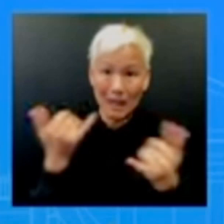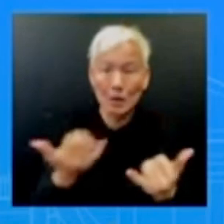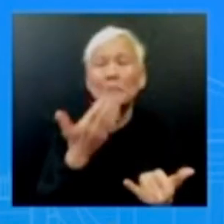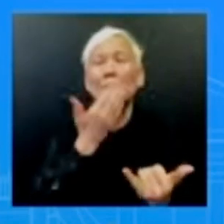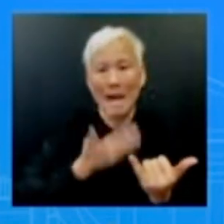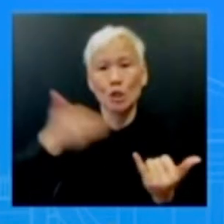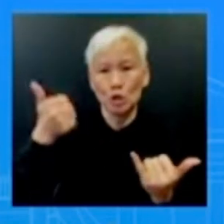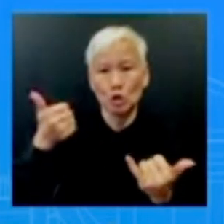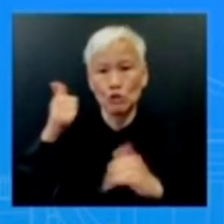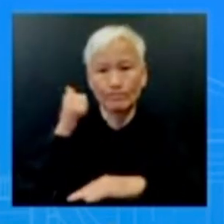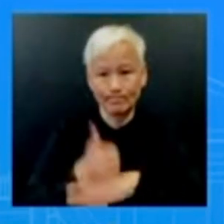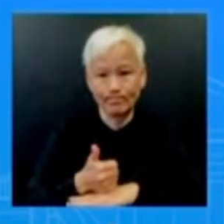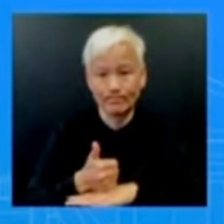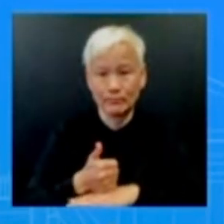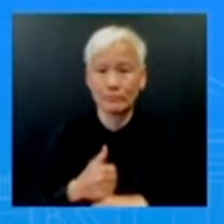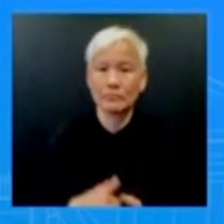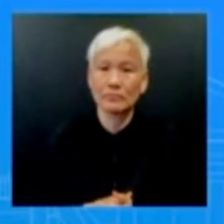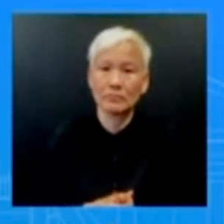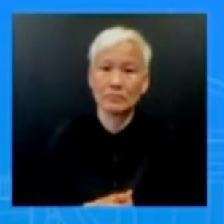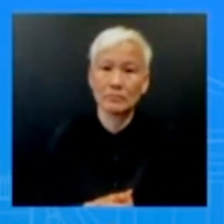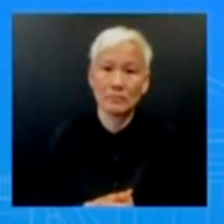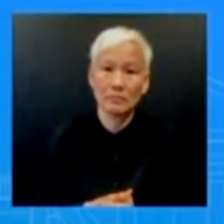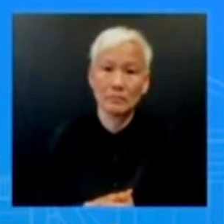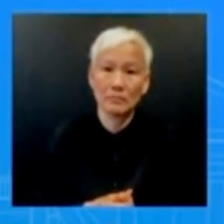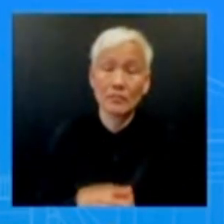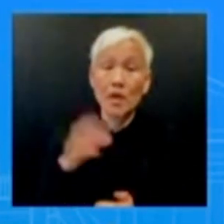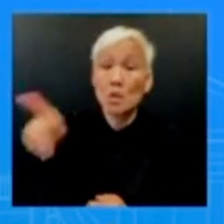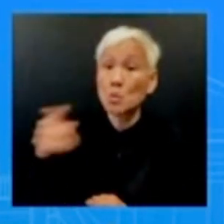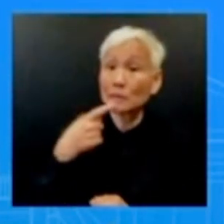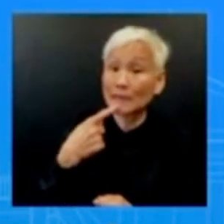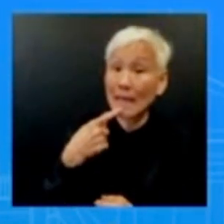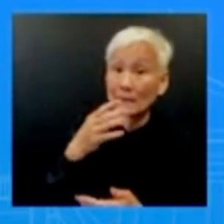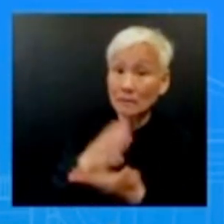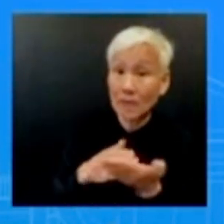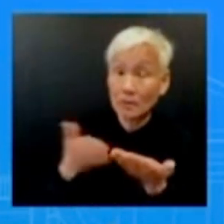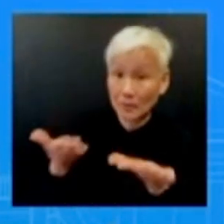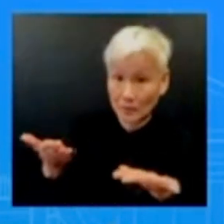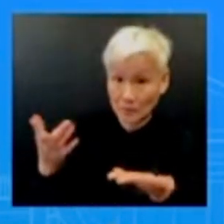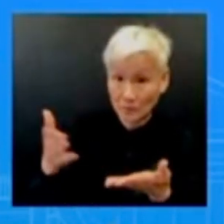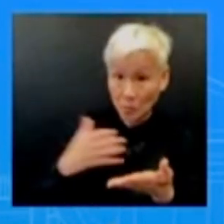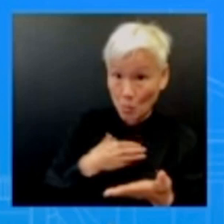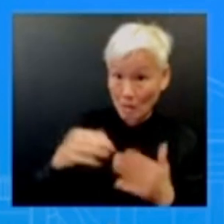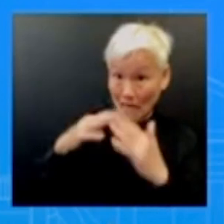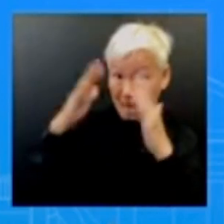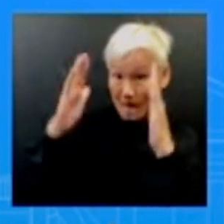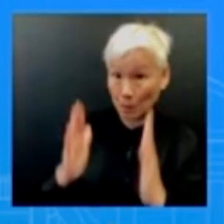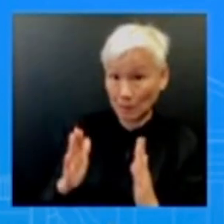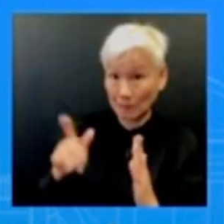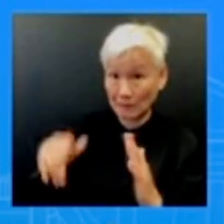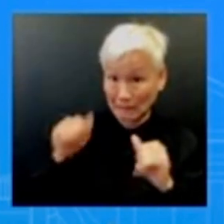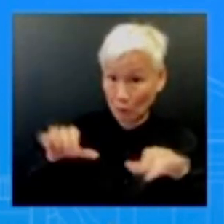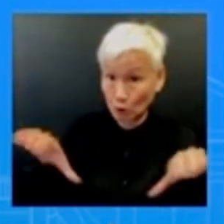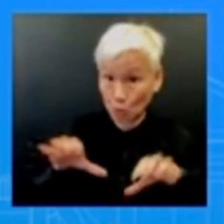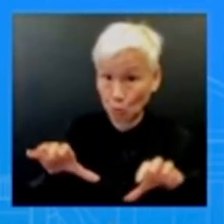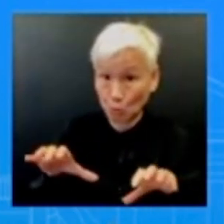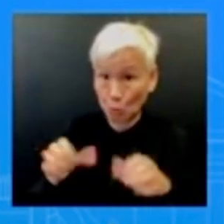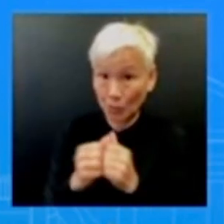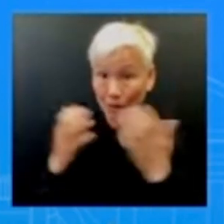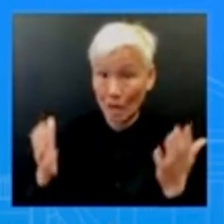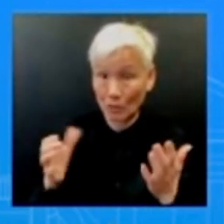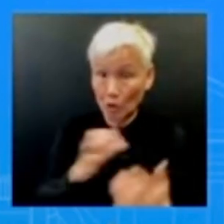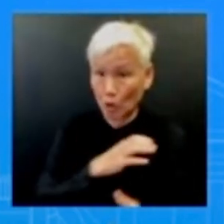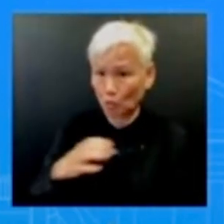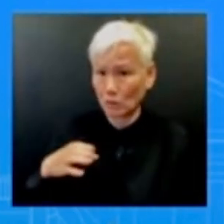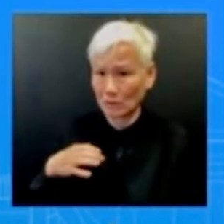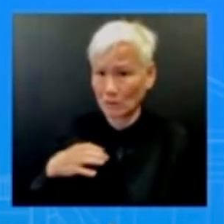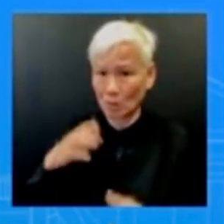you said that there are things that the White House or the administration can do without Congress. Do you have a timeline on this, on when they will see that,